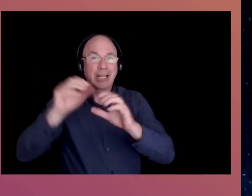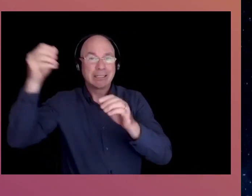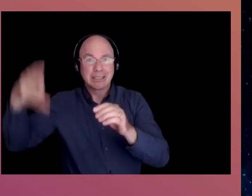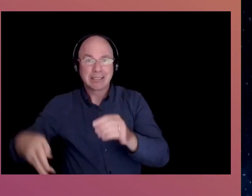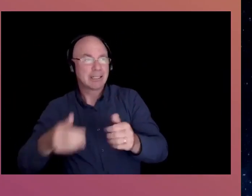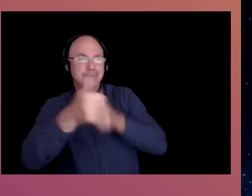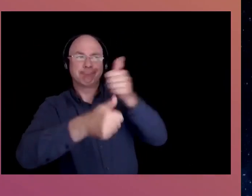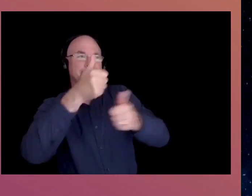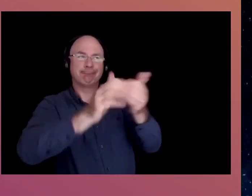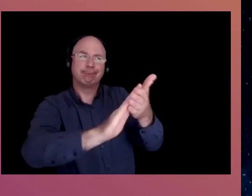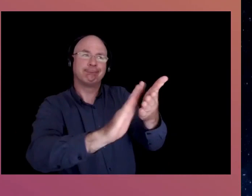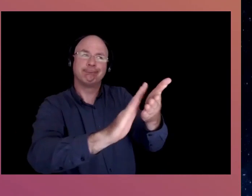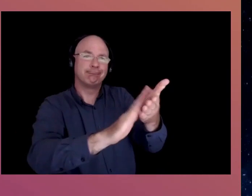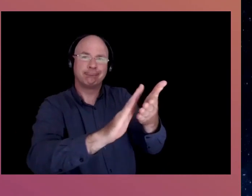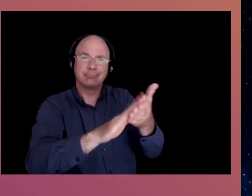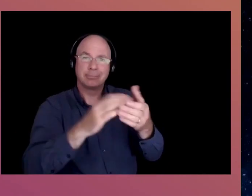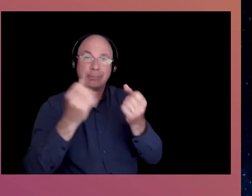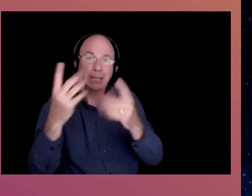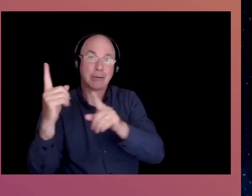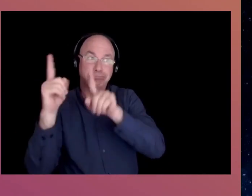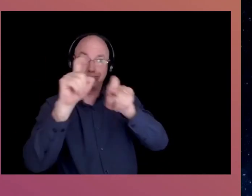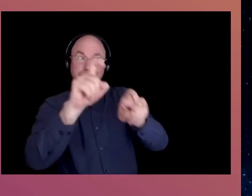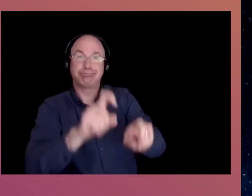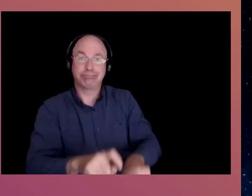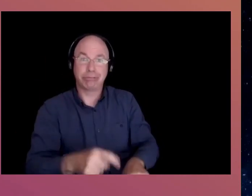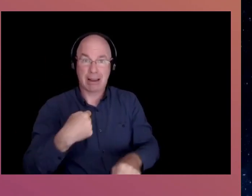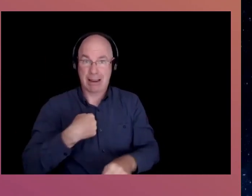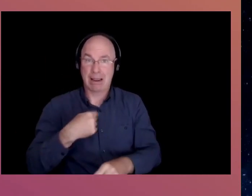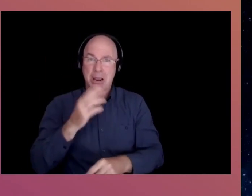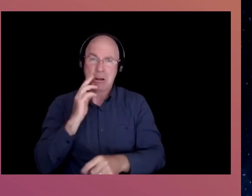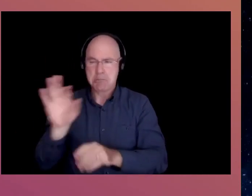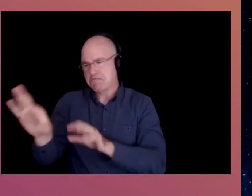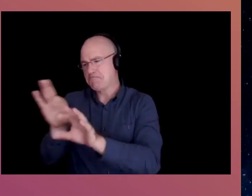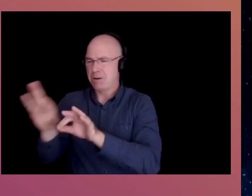also quite a number of questions. So I'm going to try to pick a few.